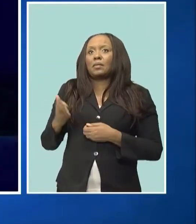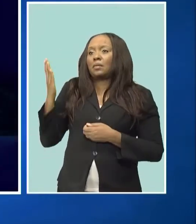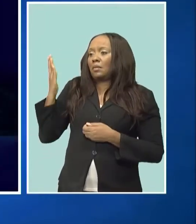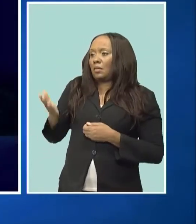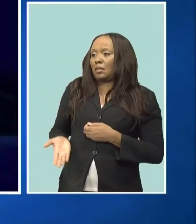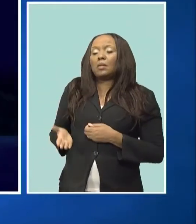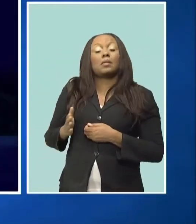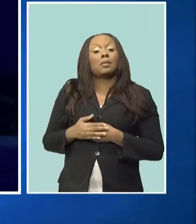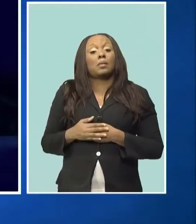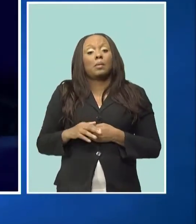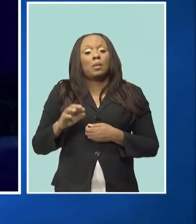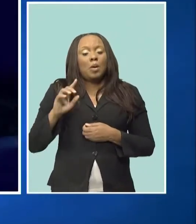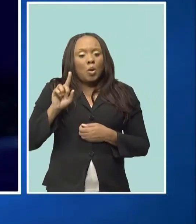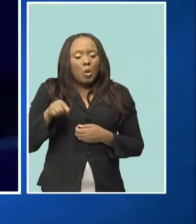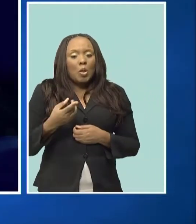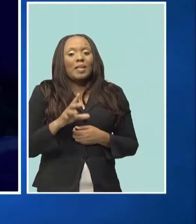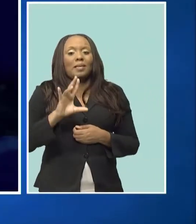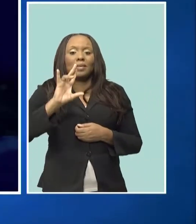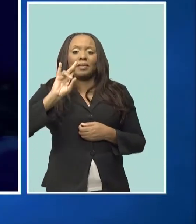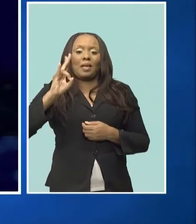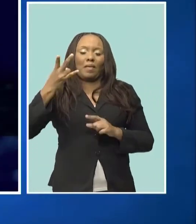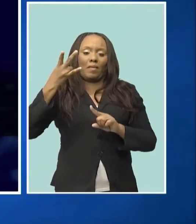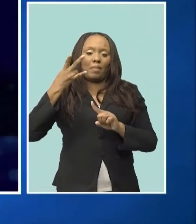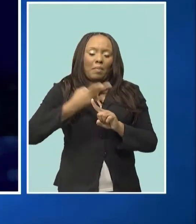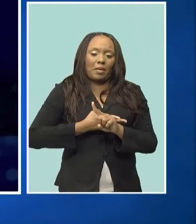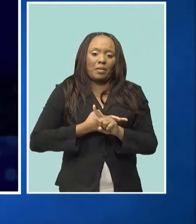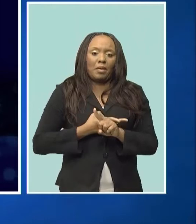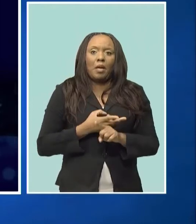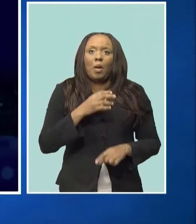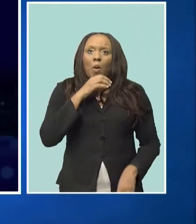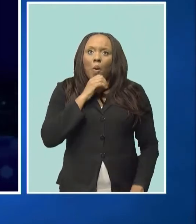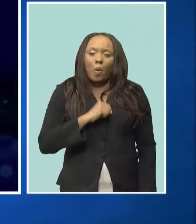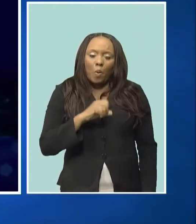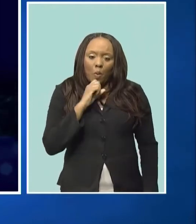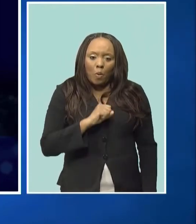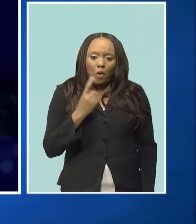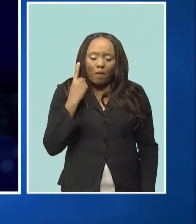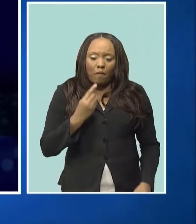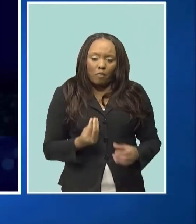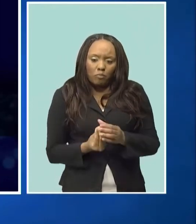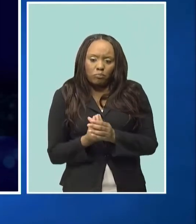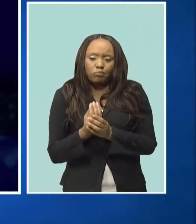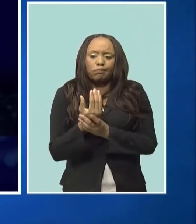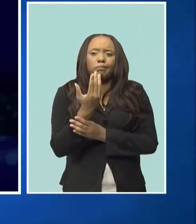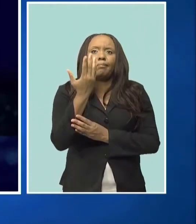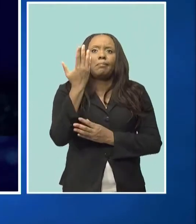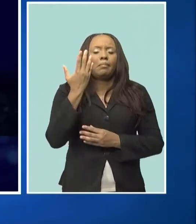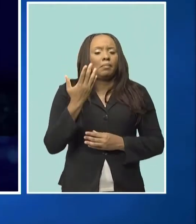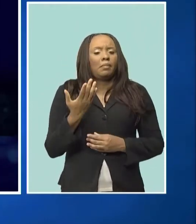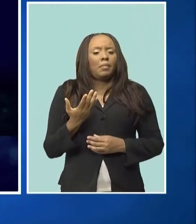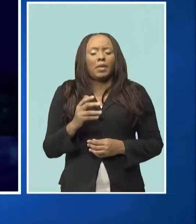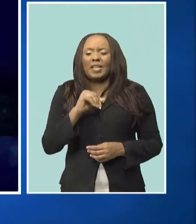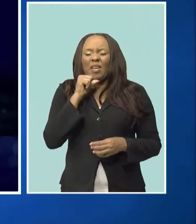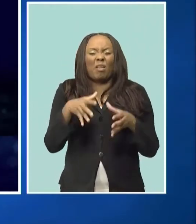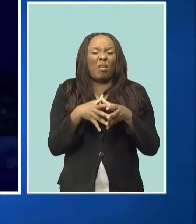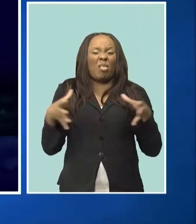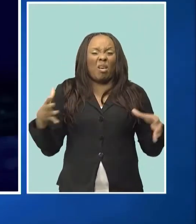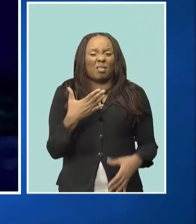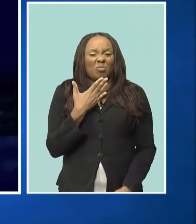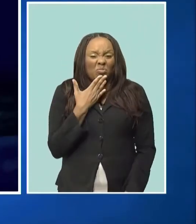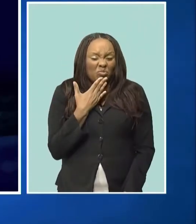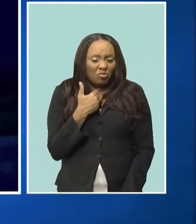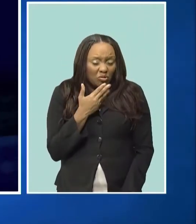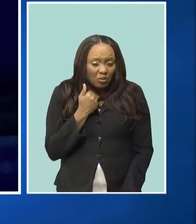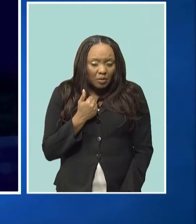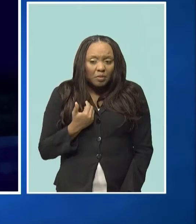old, our sugar content was lower than I normally would expect. In other